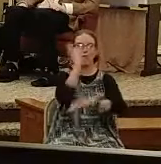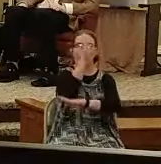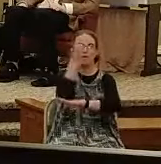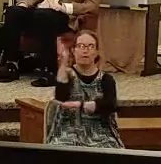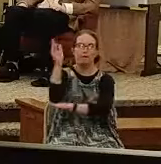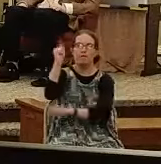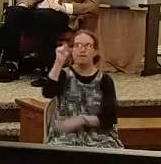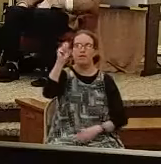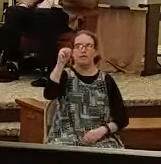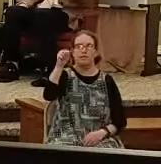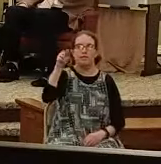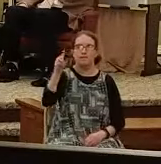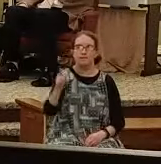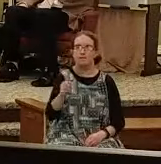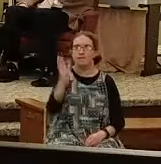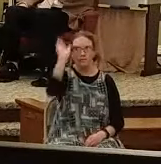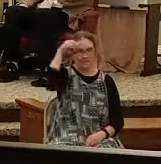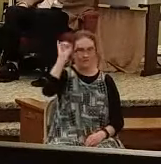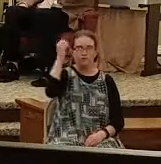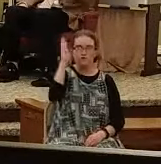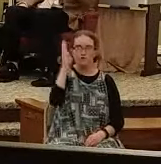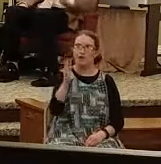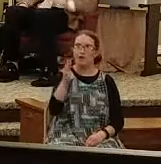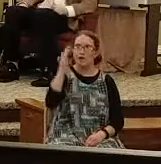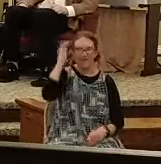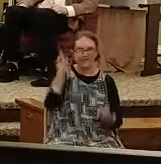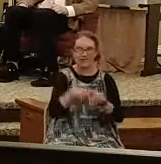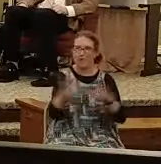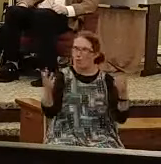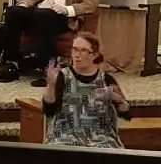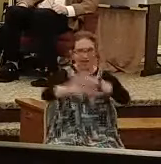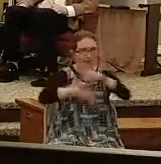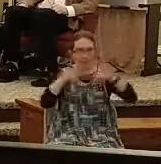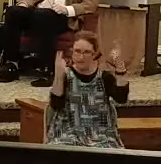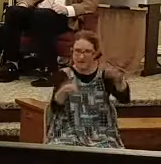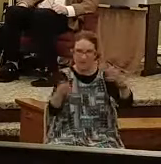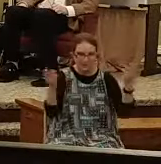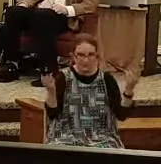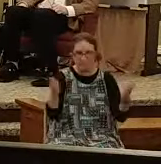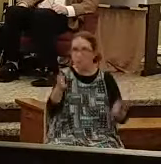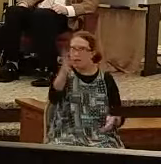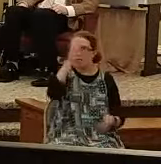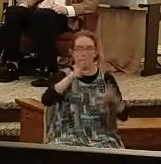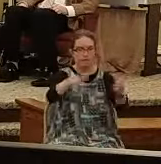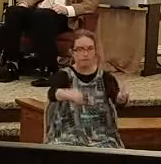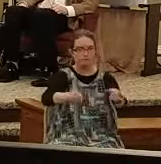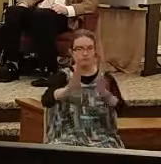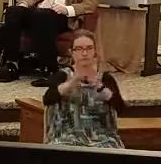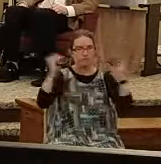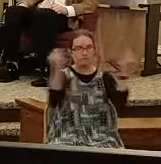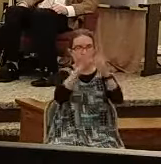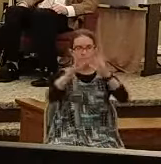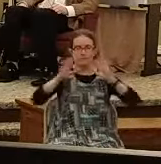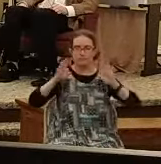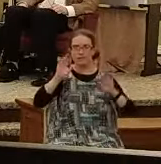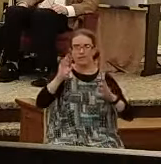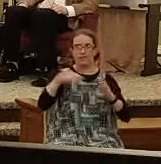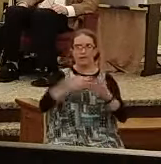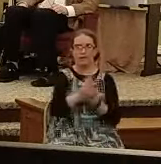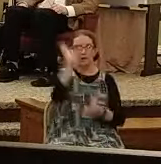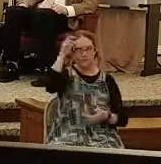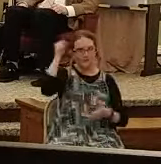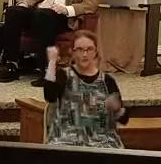tempted to the devil. Amen. Joe probably thought the same thing. What in the world is going on here? When God pulled the hedge back and let Satan in him.